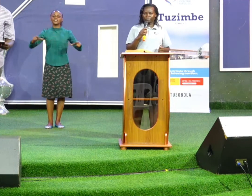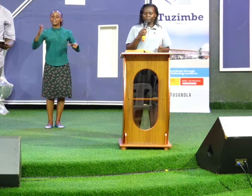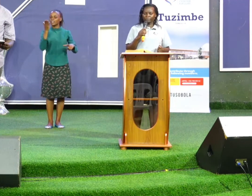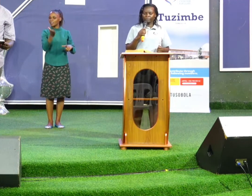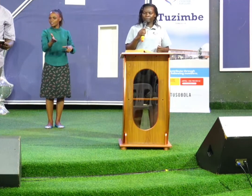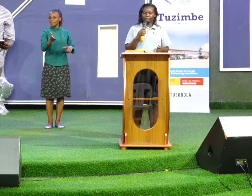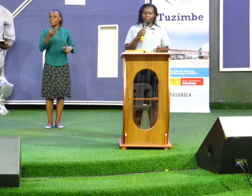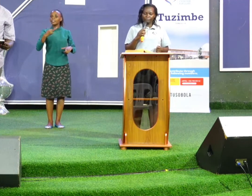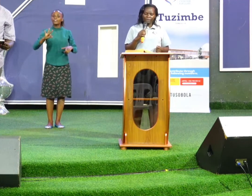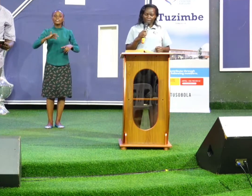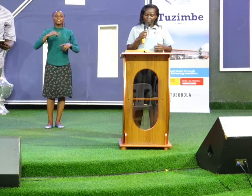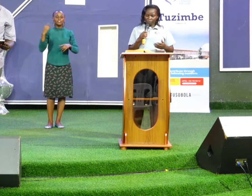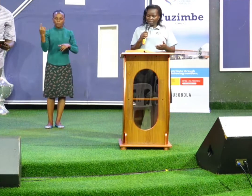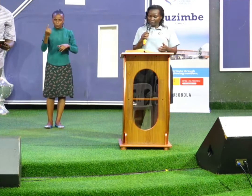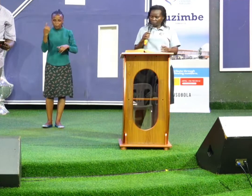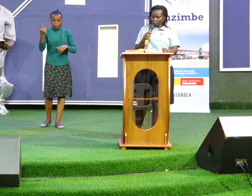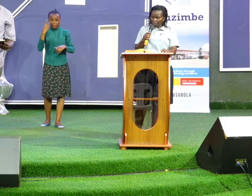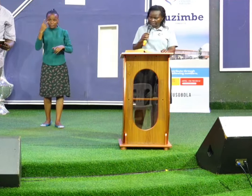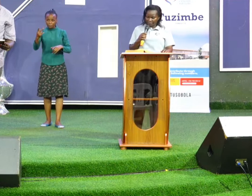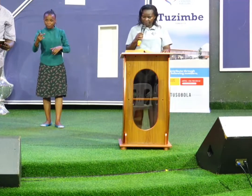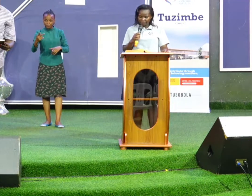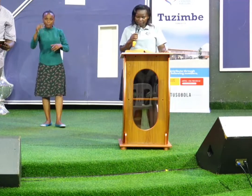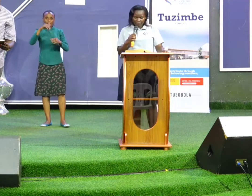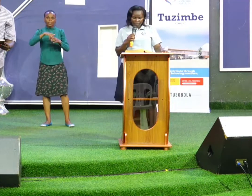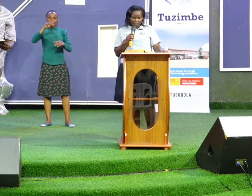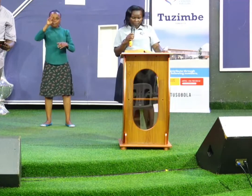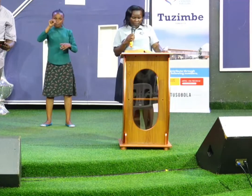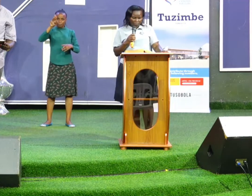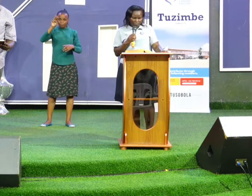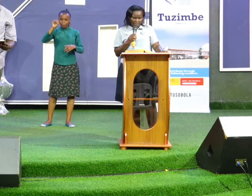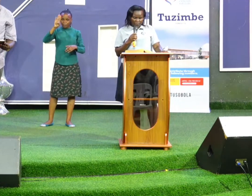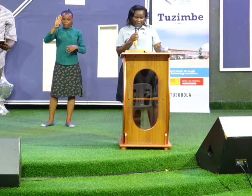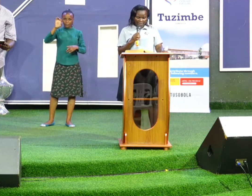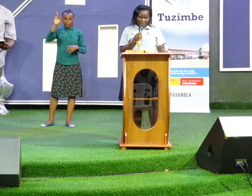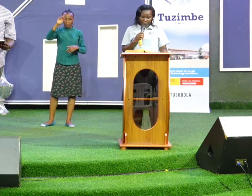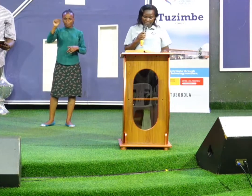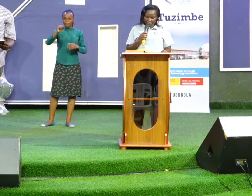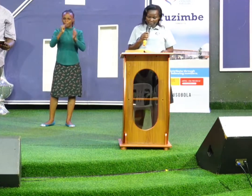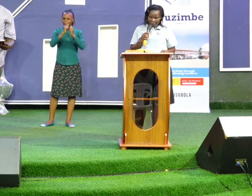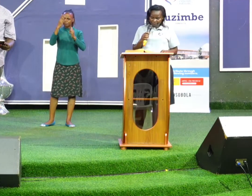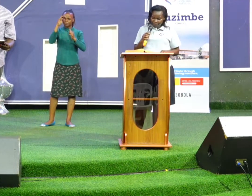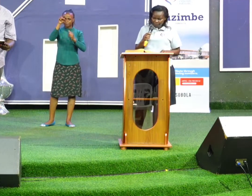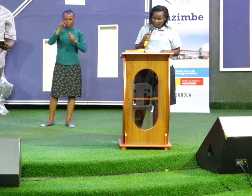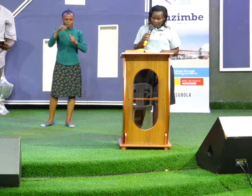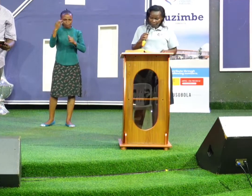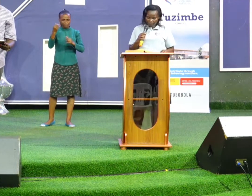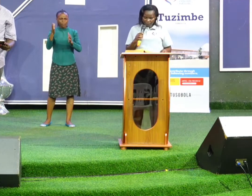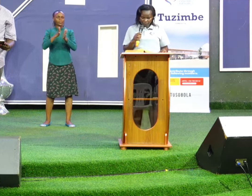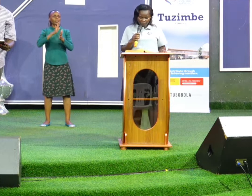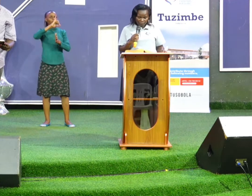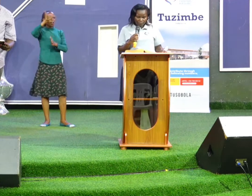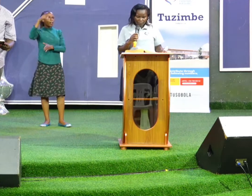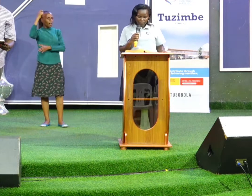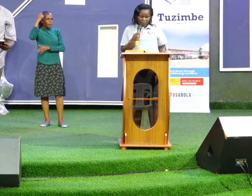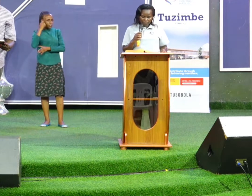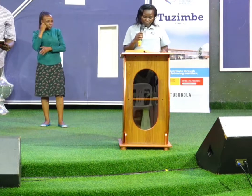Even if we just see that. Ne bwe tulaba ekyo kyokka. In Numbers 14:6. Okubala 14:6. And Joshua the son of